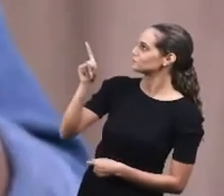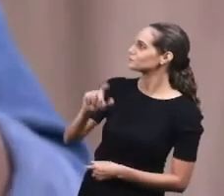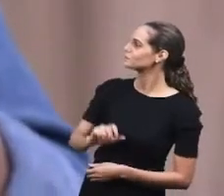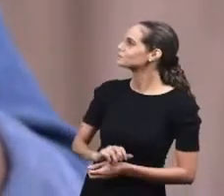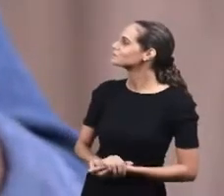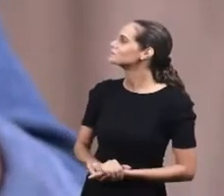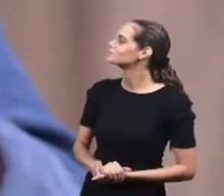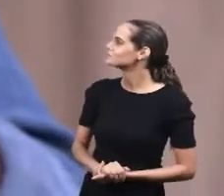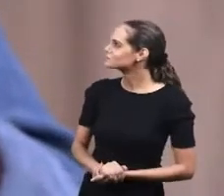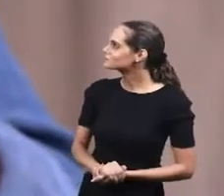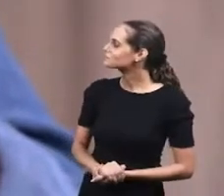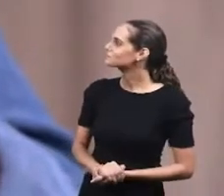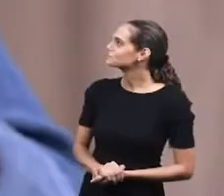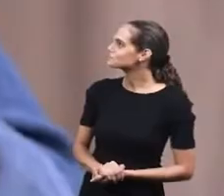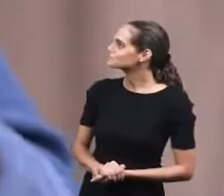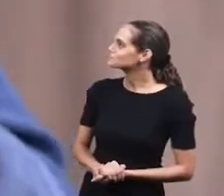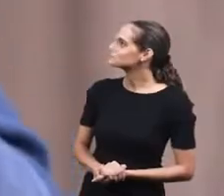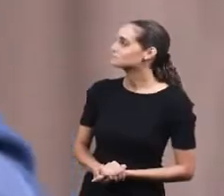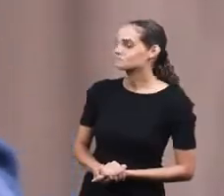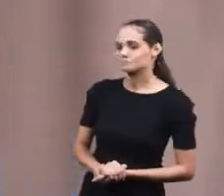difference.